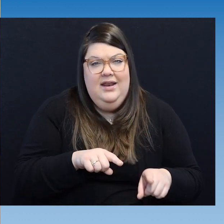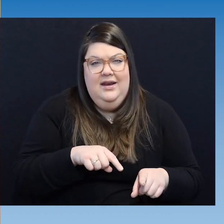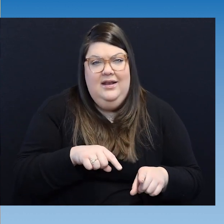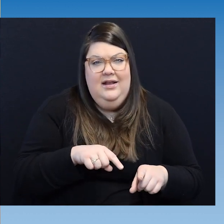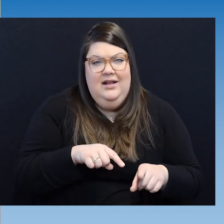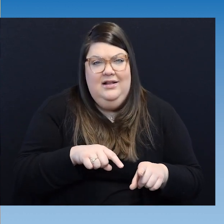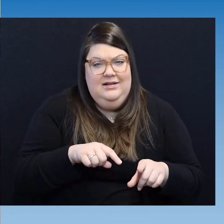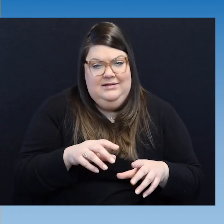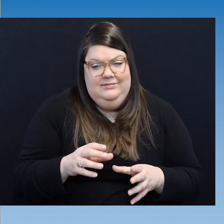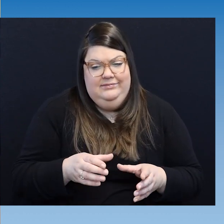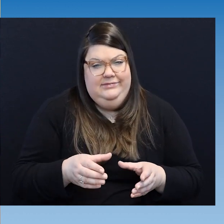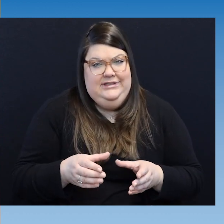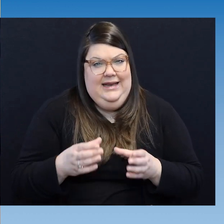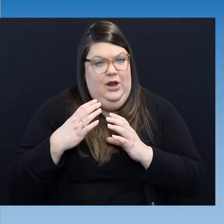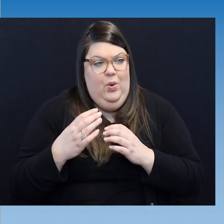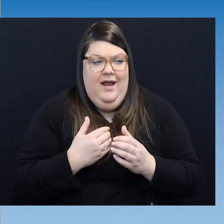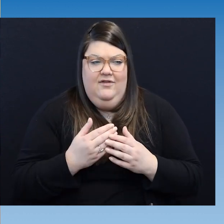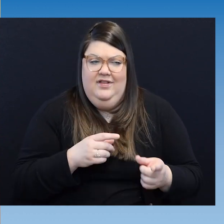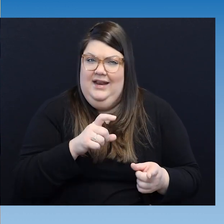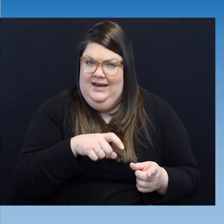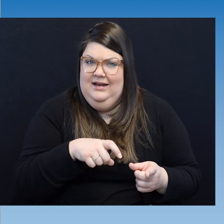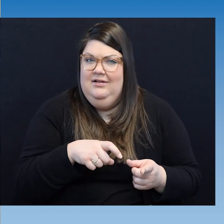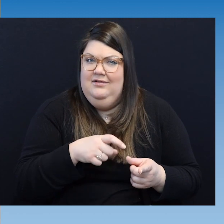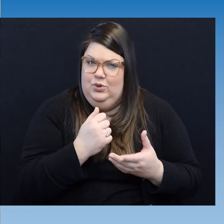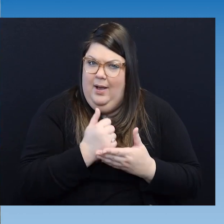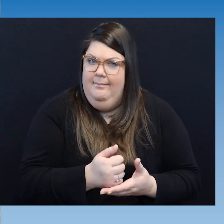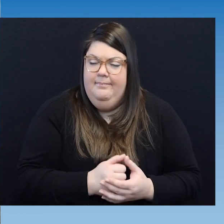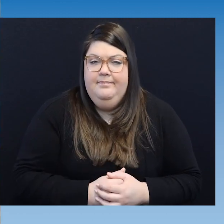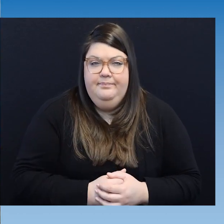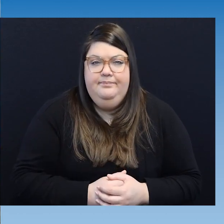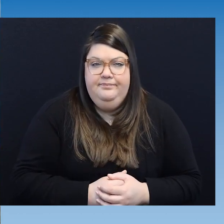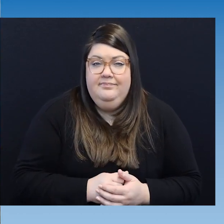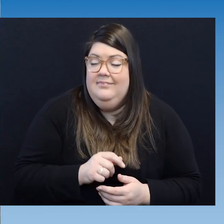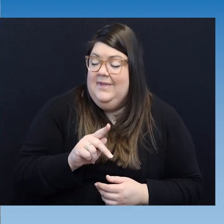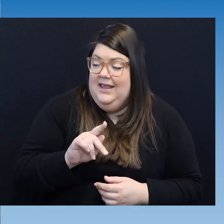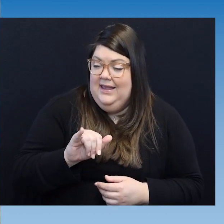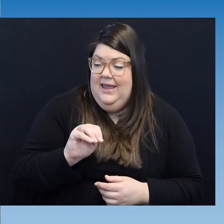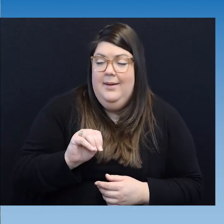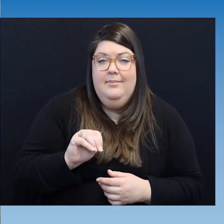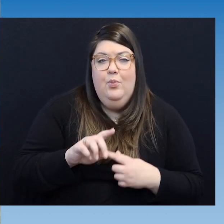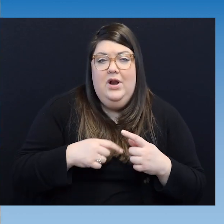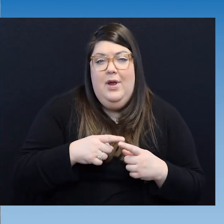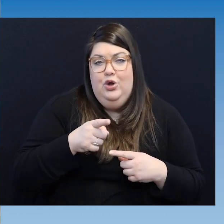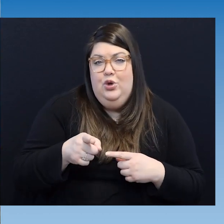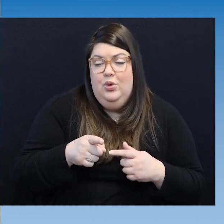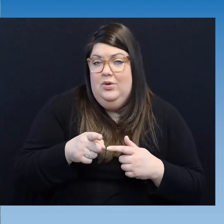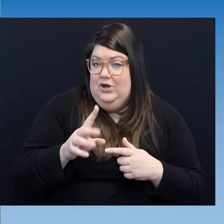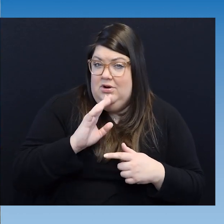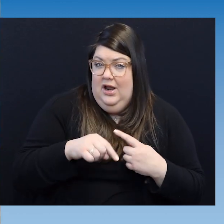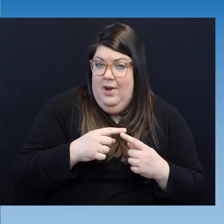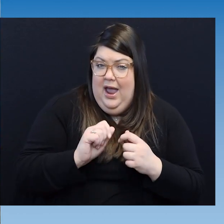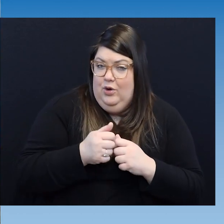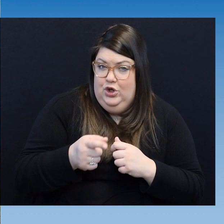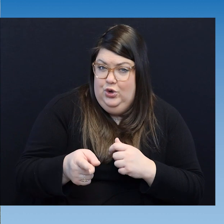for themselves to help them out. Yeah. And Kim, how about you? Can you talk to us a little bit about how you came